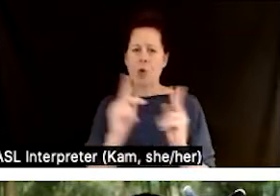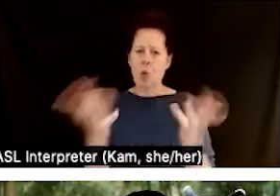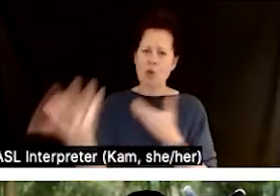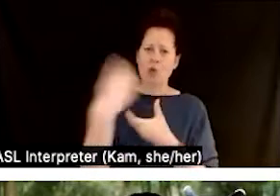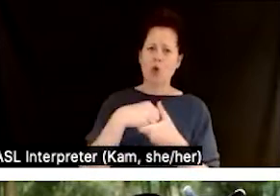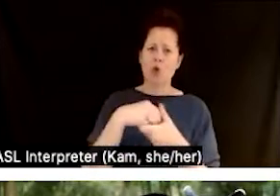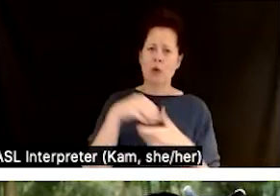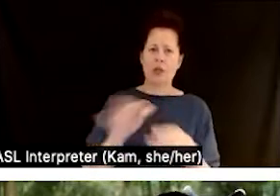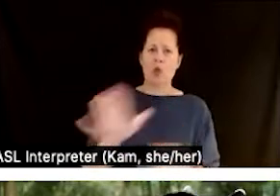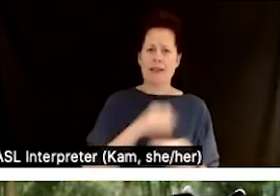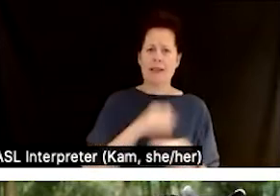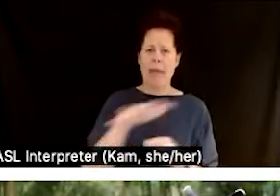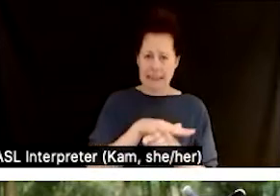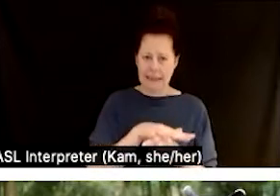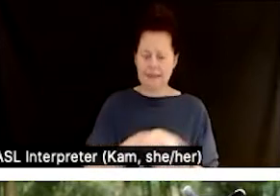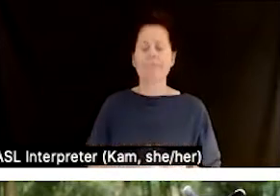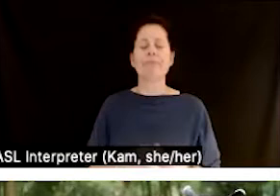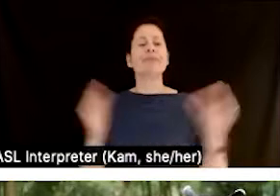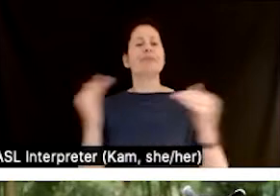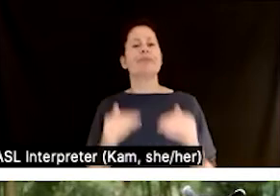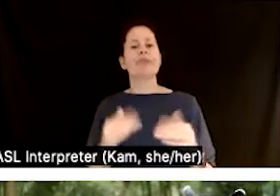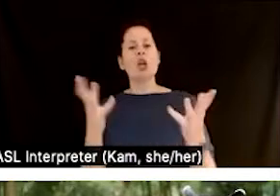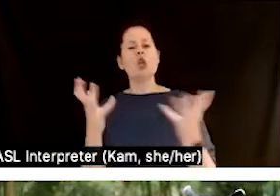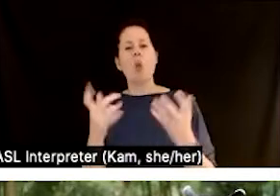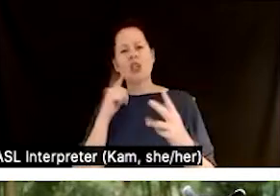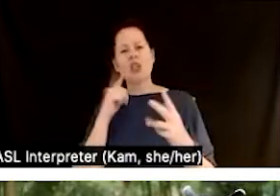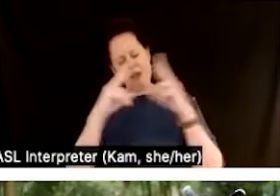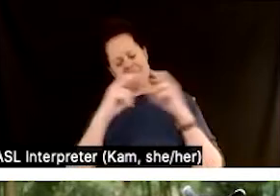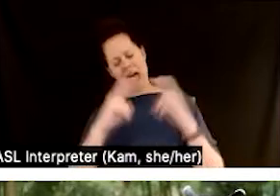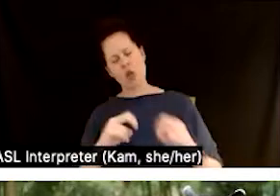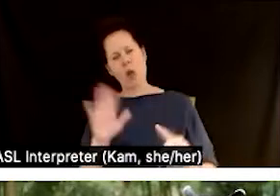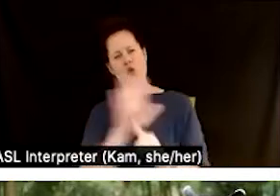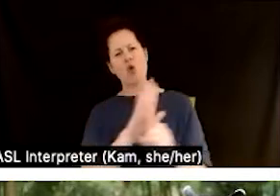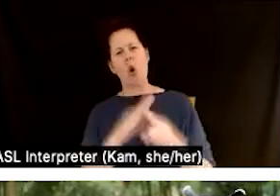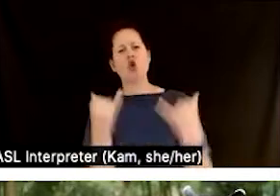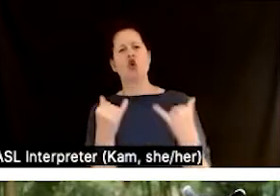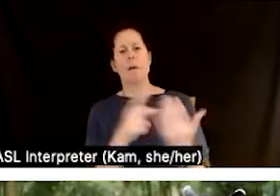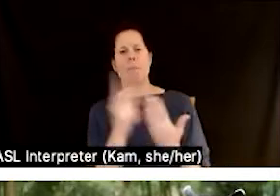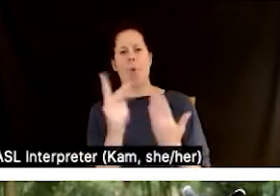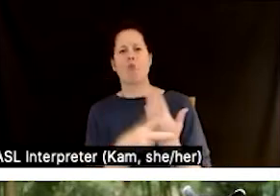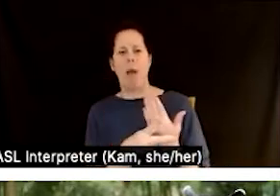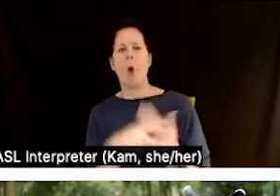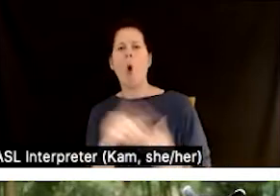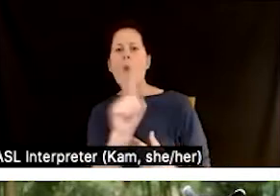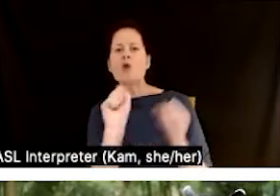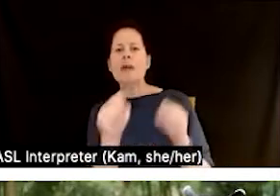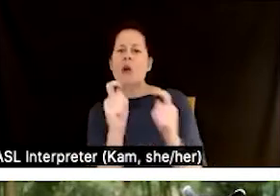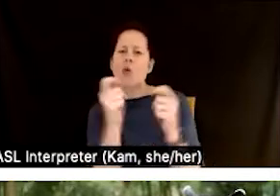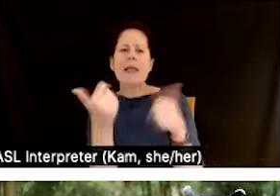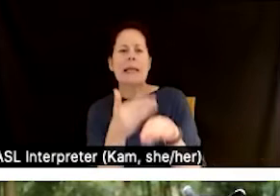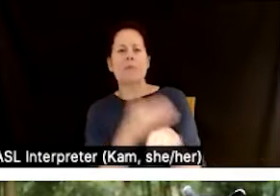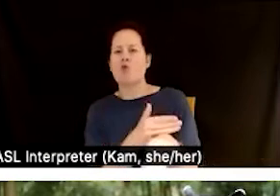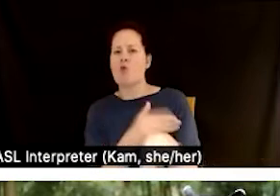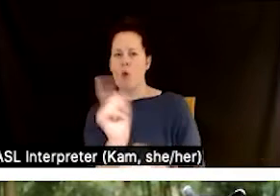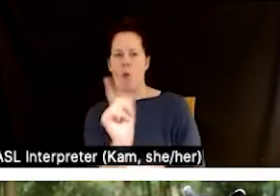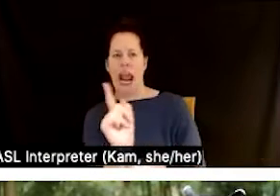your existing programs. What can you do that's a quick fix or a quick change, nothing that is going to